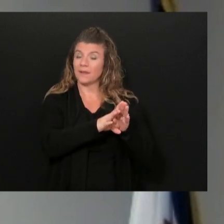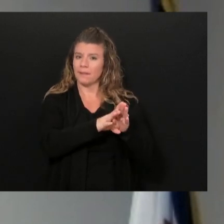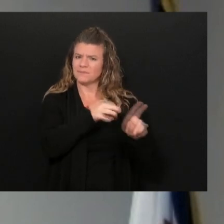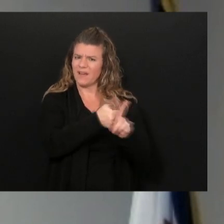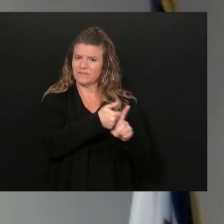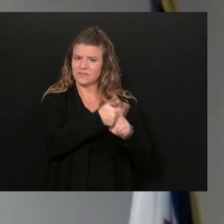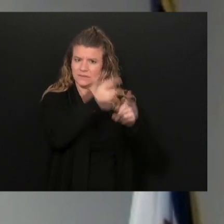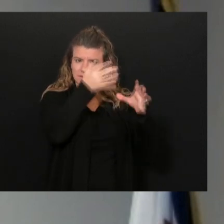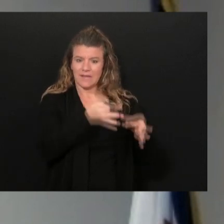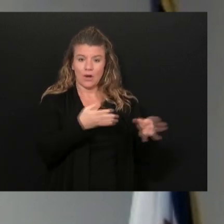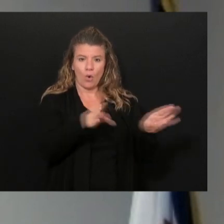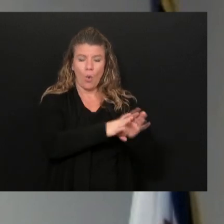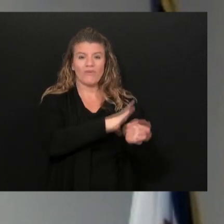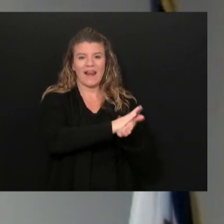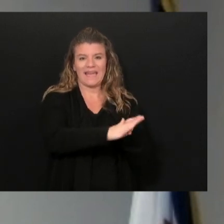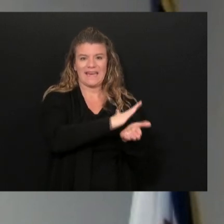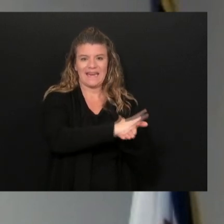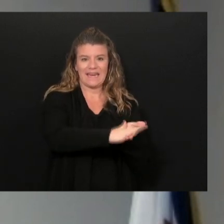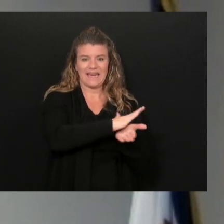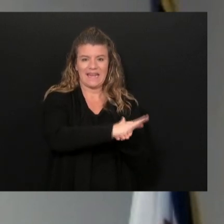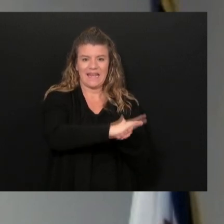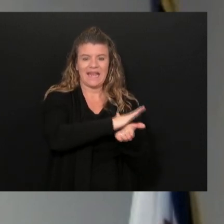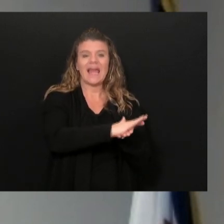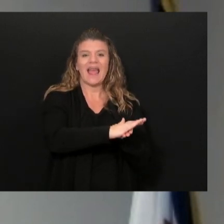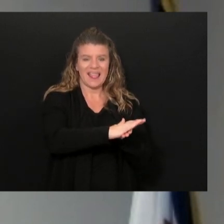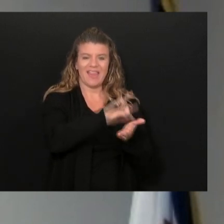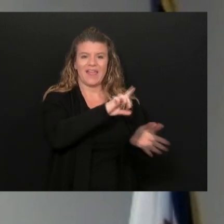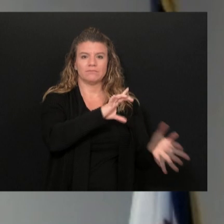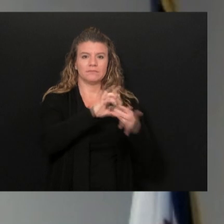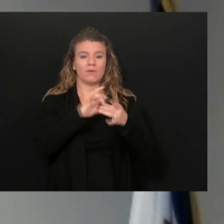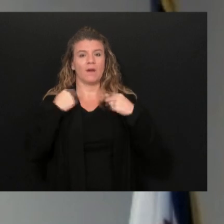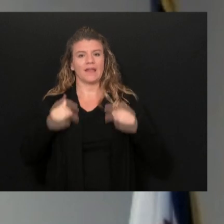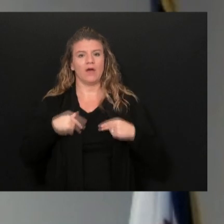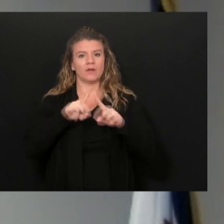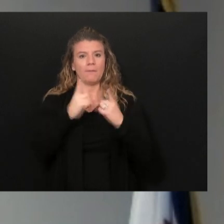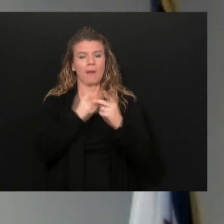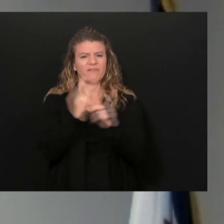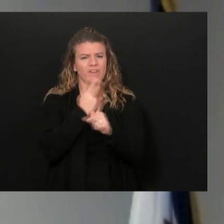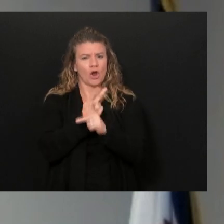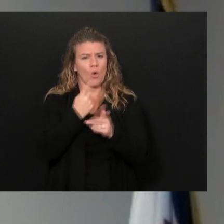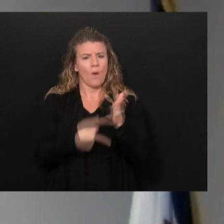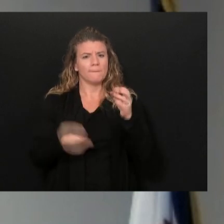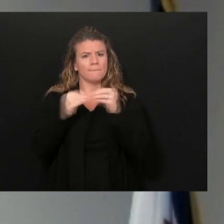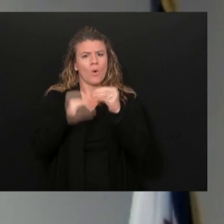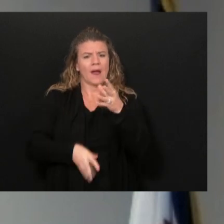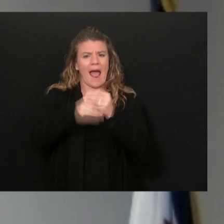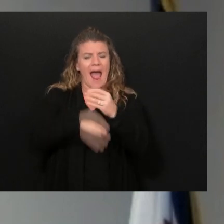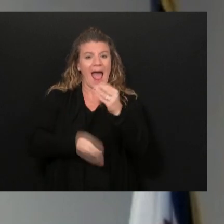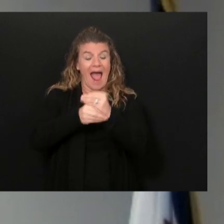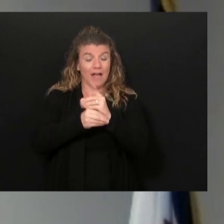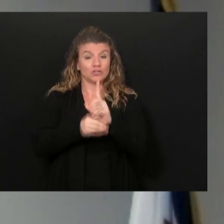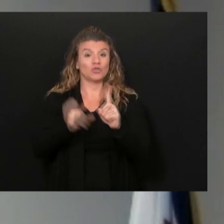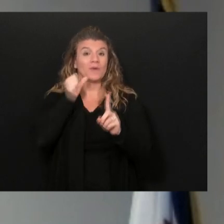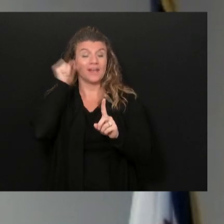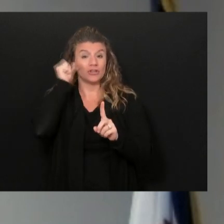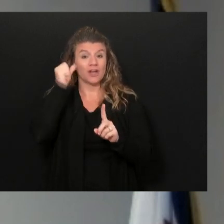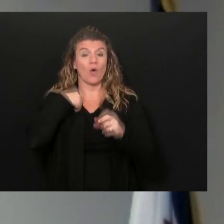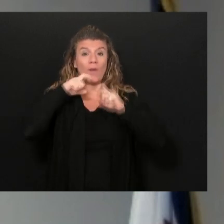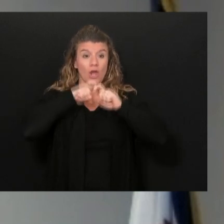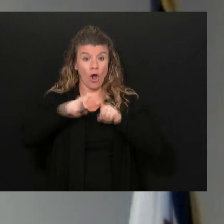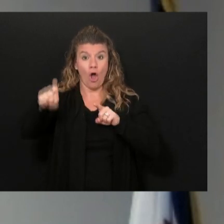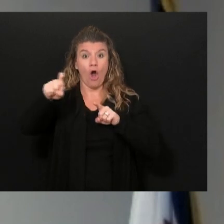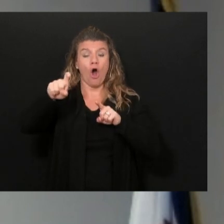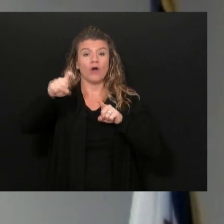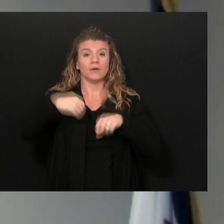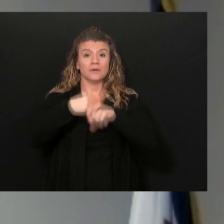cleaning, and then they initiate work with the health department to see if there needs to be what further action needs to be taken. So we had a call yesterday with all the daycare center providers